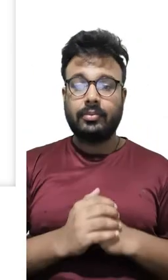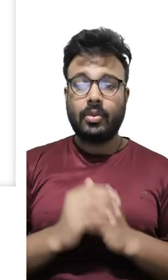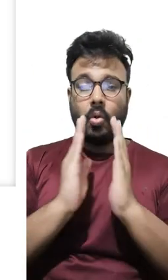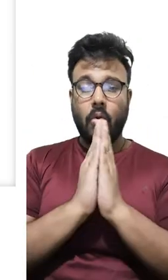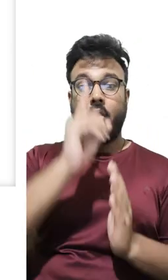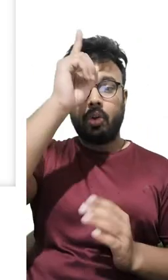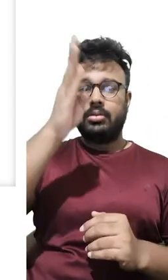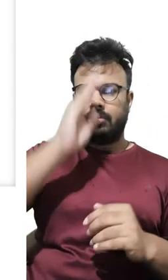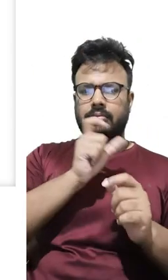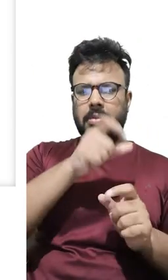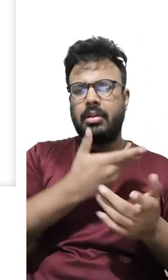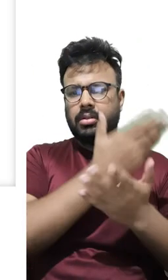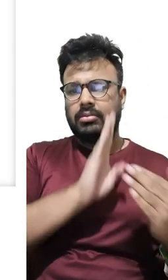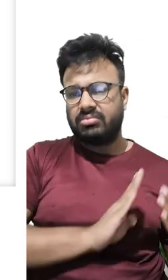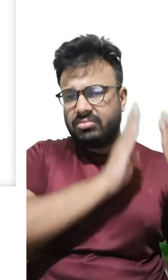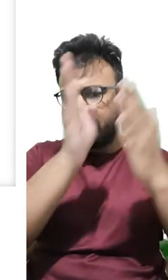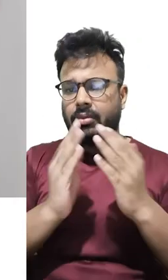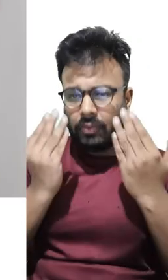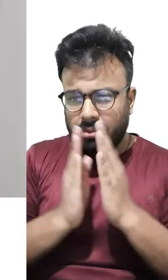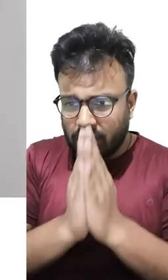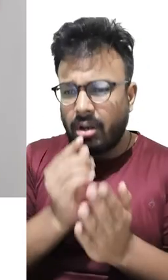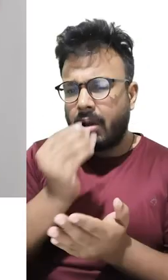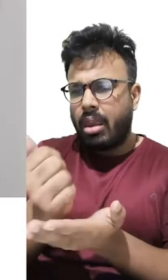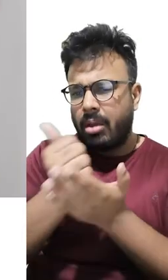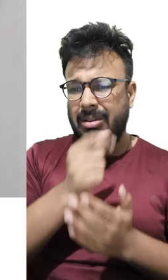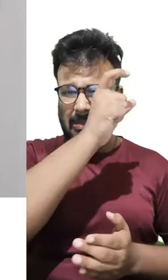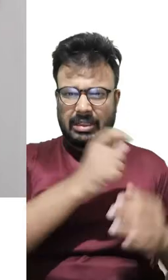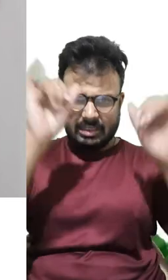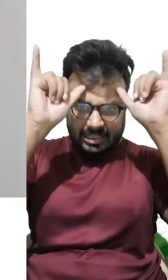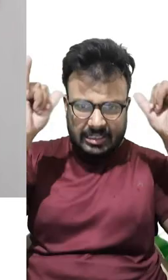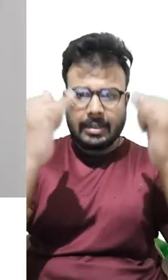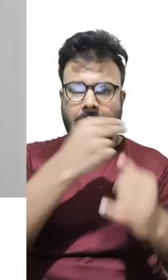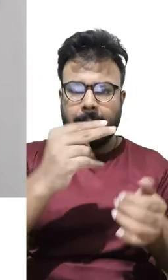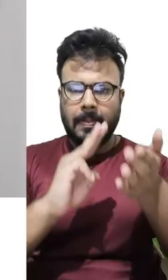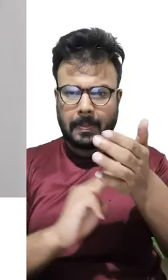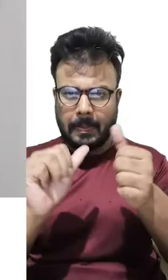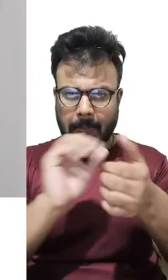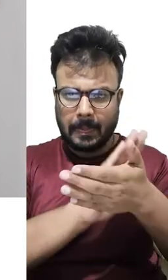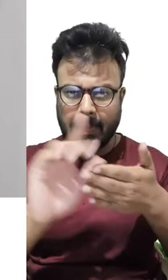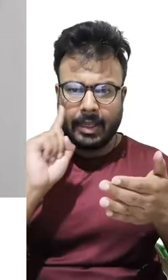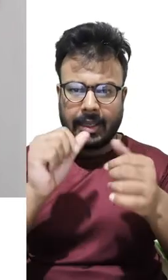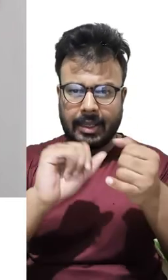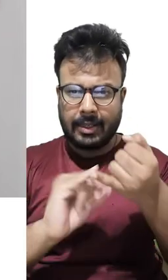demon Mahishasuf, who poses a threat to the very existence of the gods.